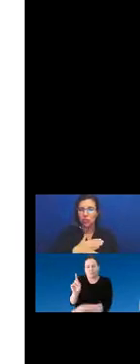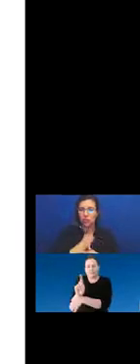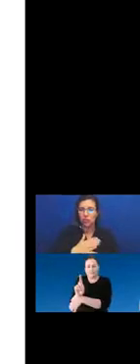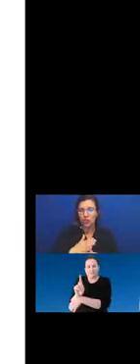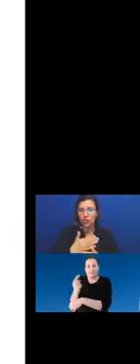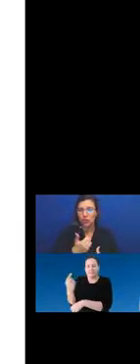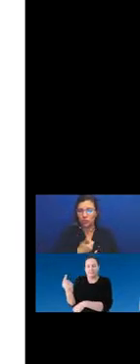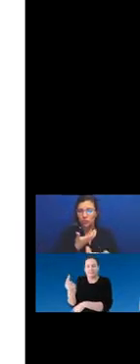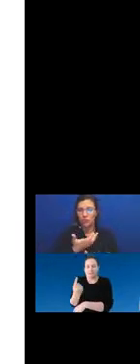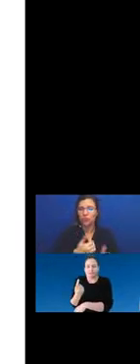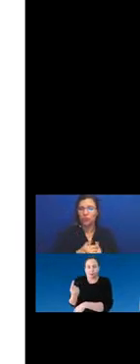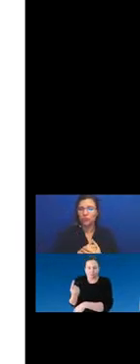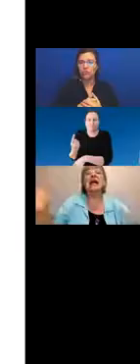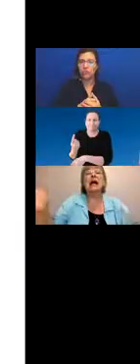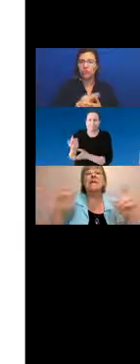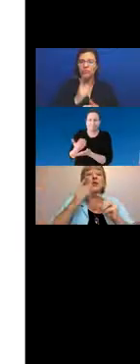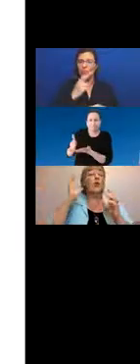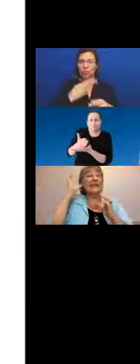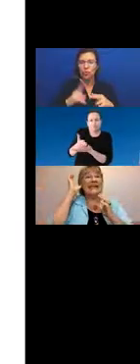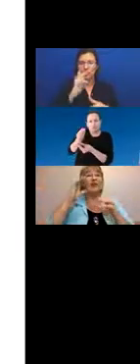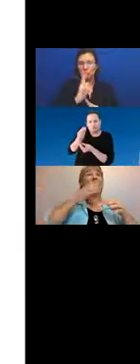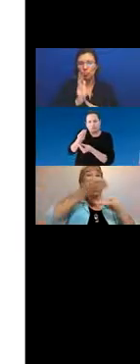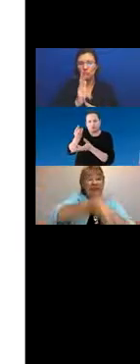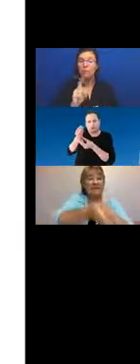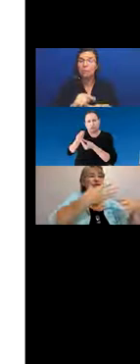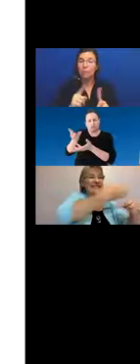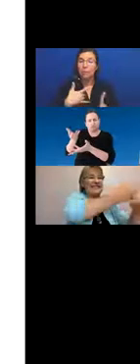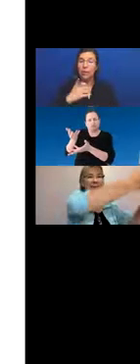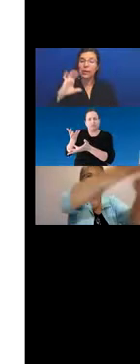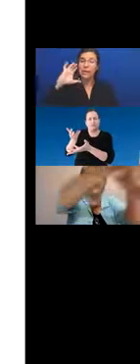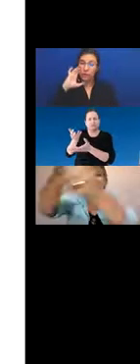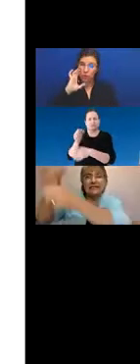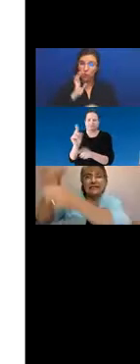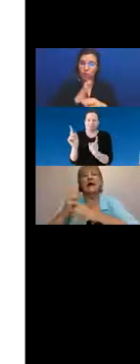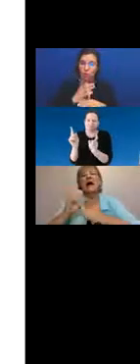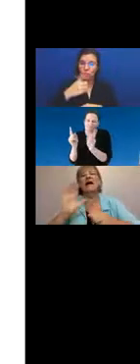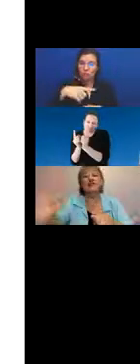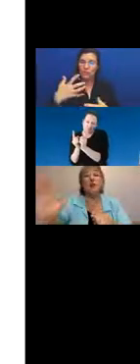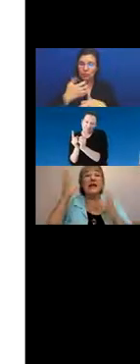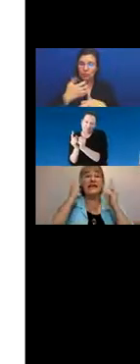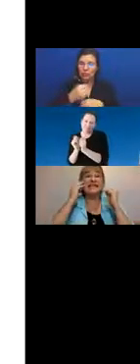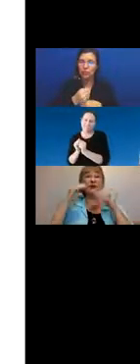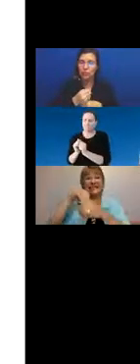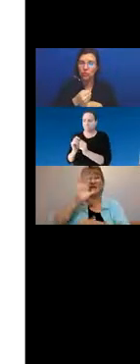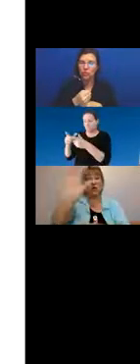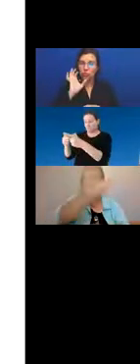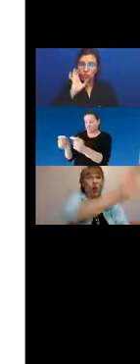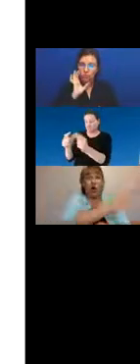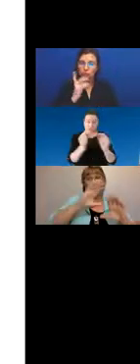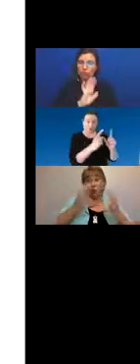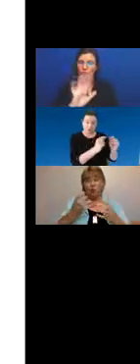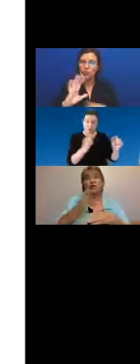short because we have 30 minutes, but we want to hear after the summaries of your experience in